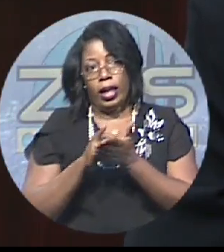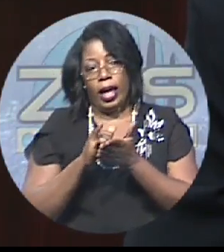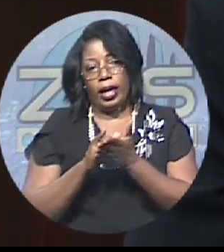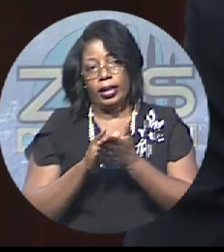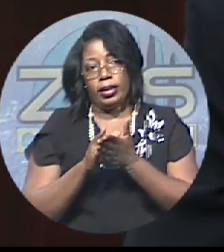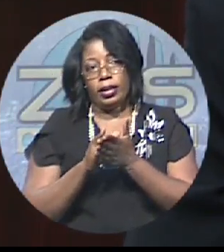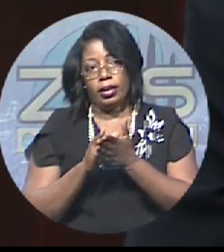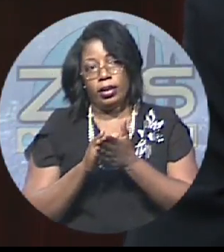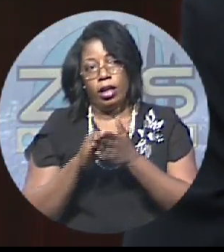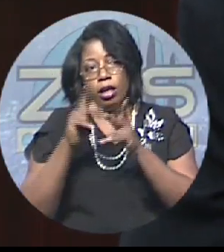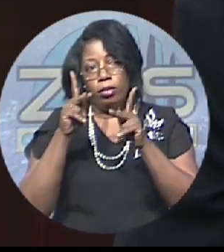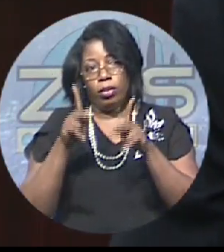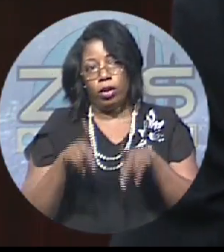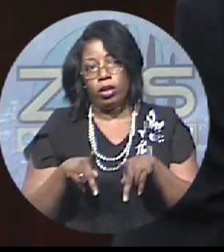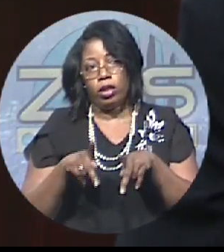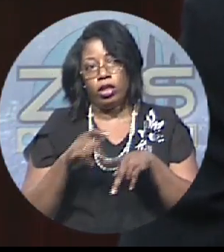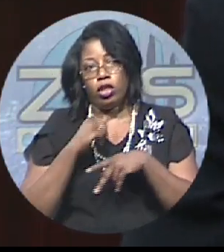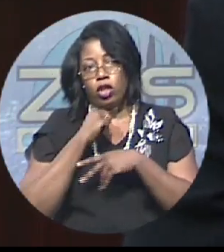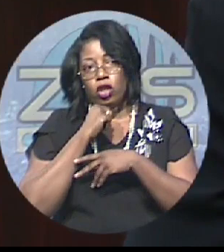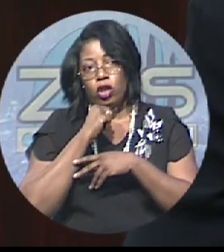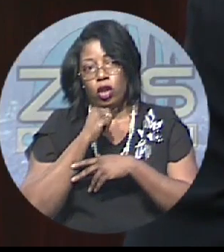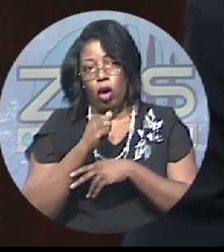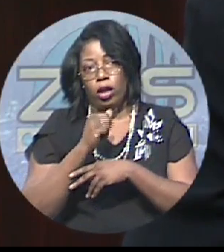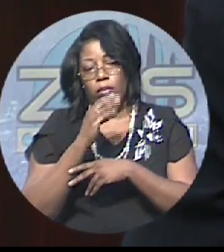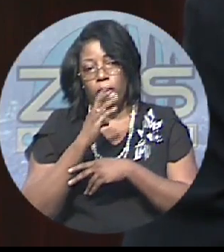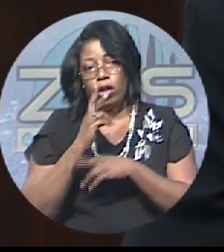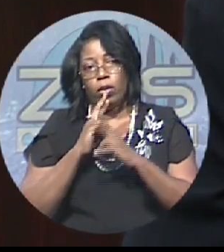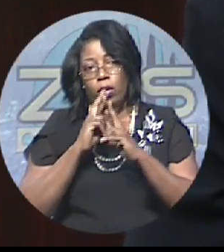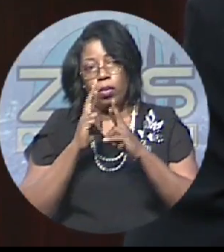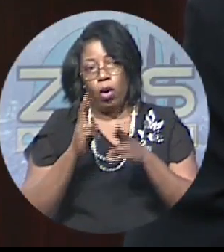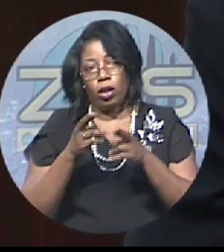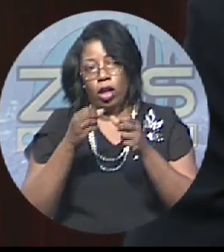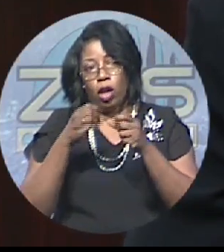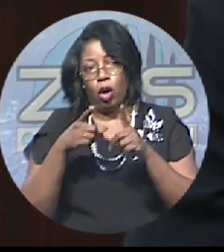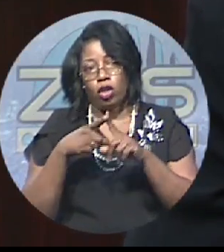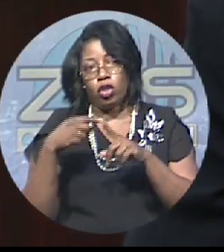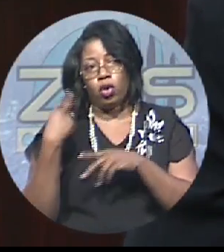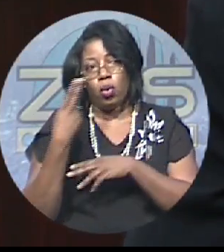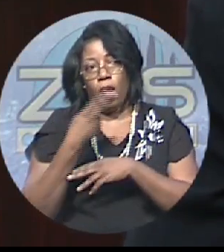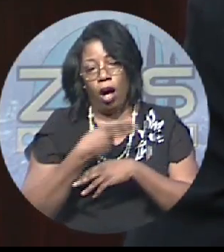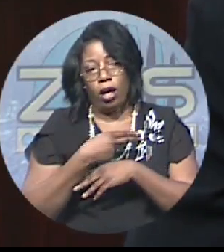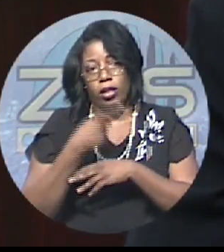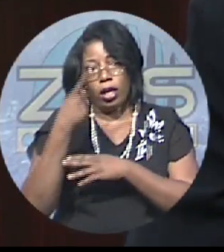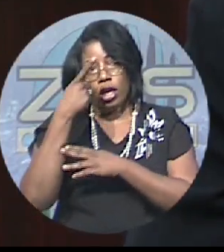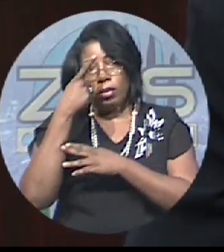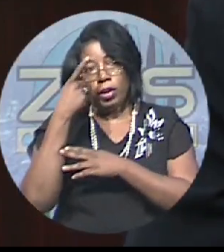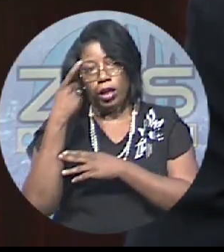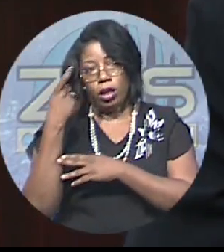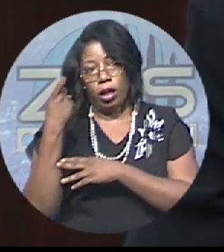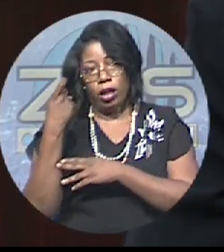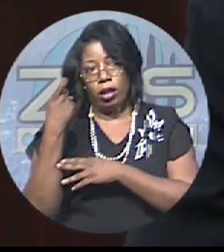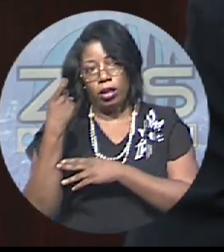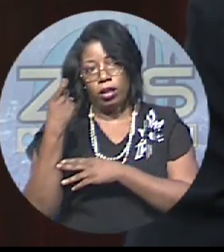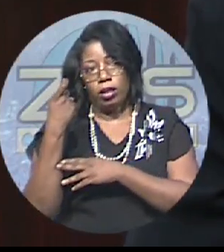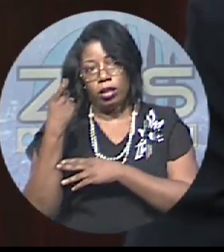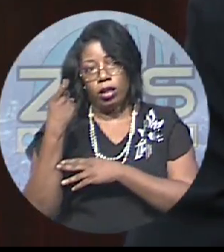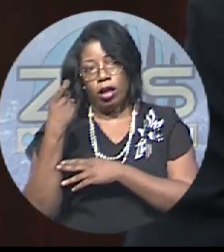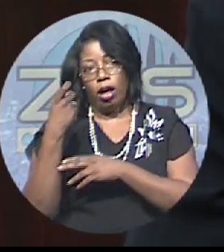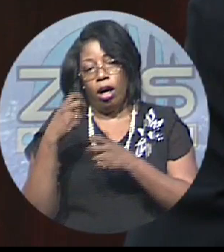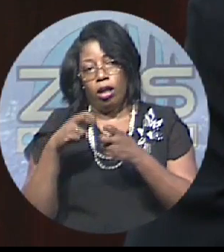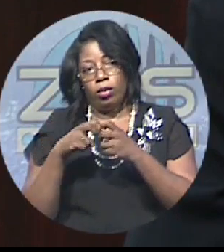time, persons may not be in a position to report their losses to us simply because of the challenges